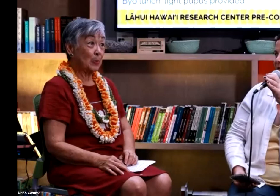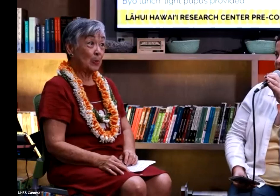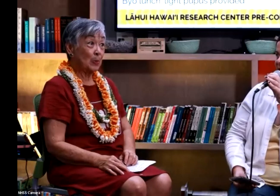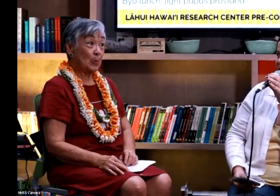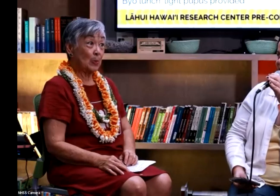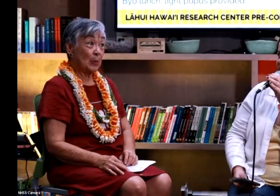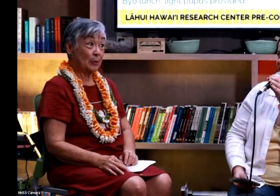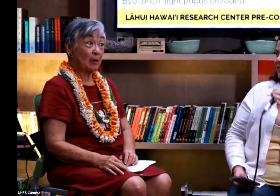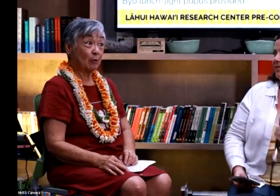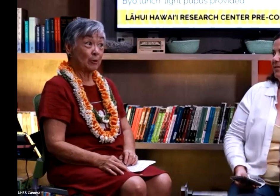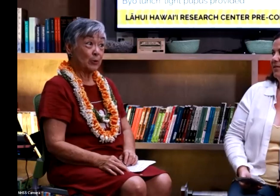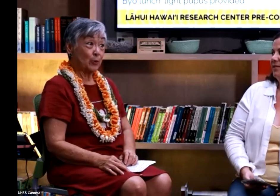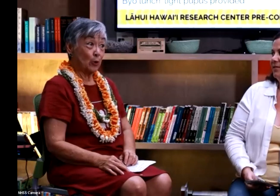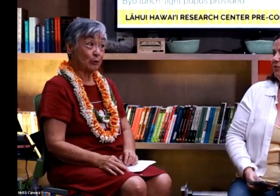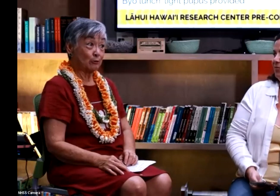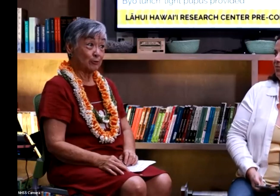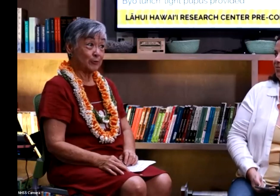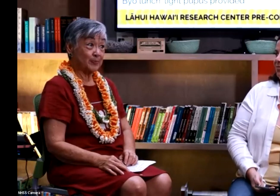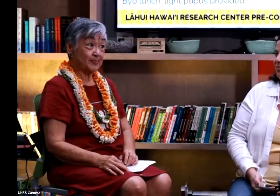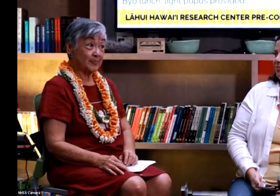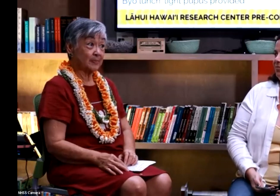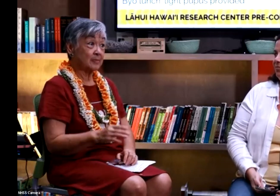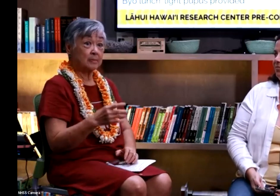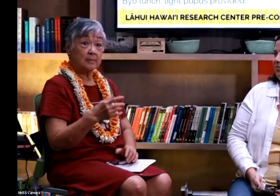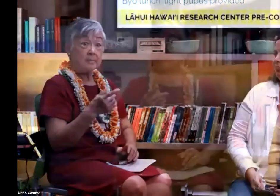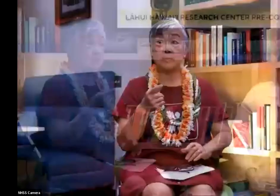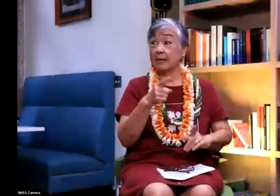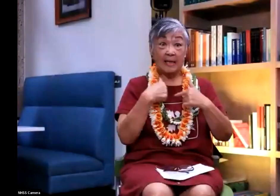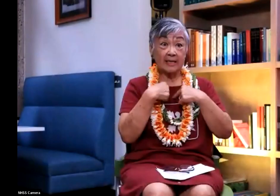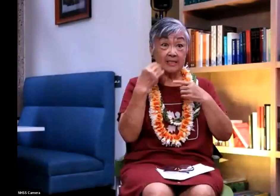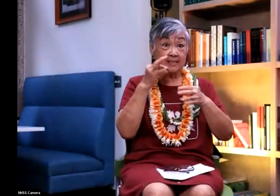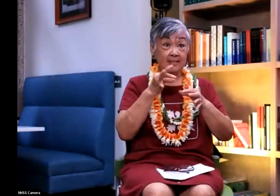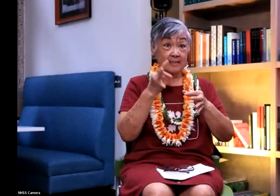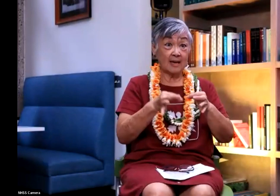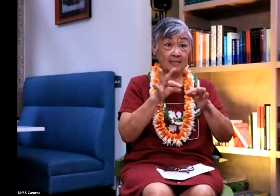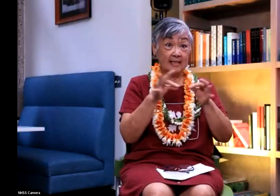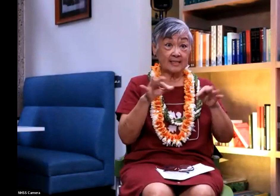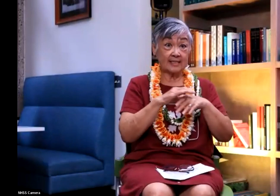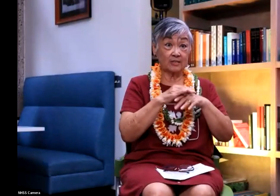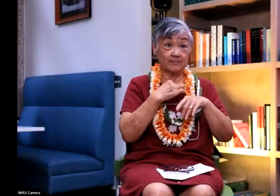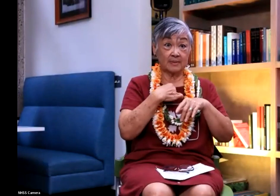couple of phrases.